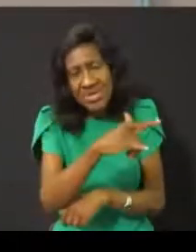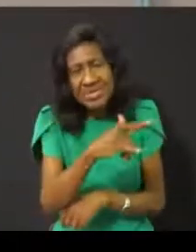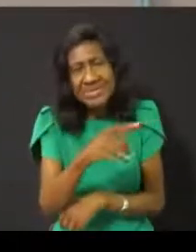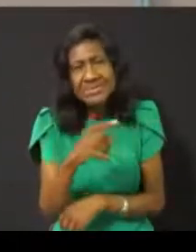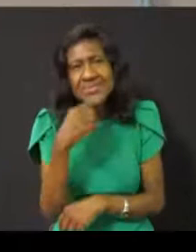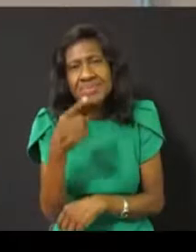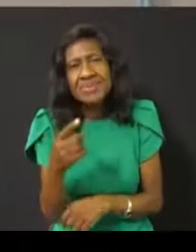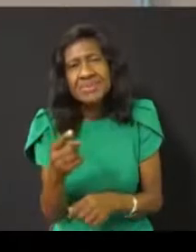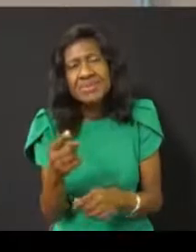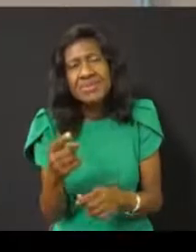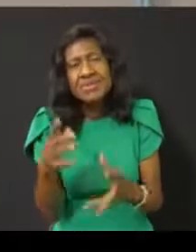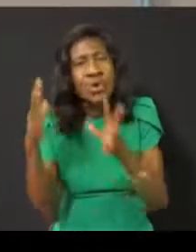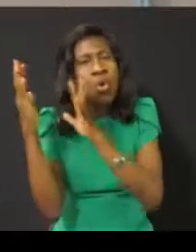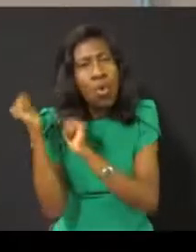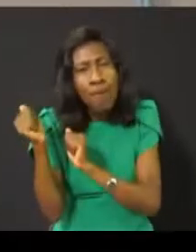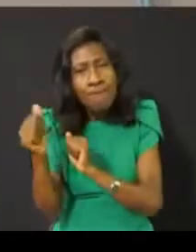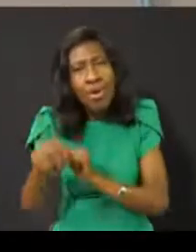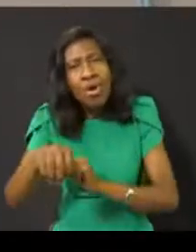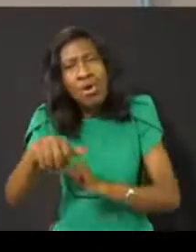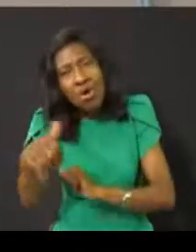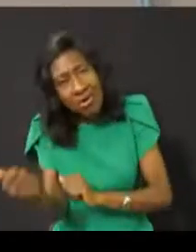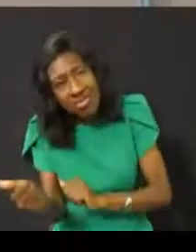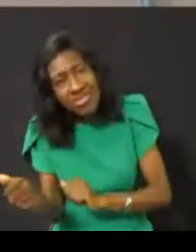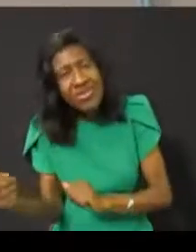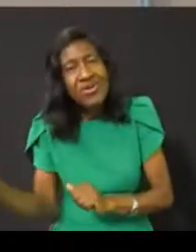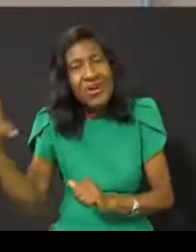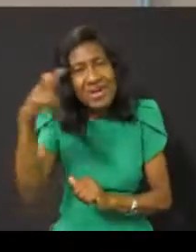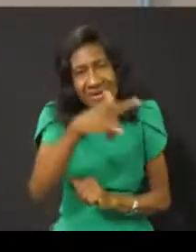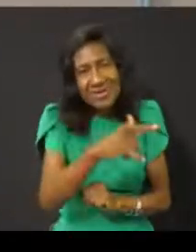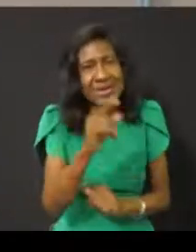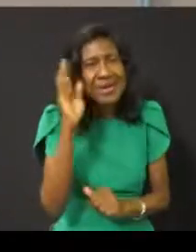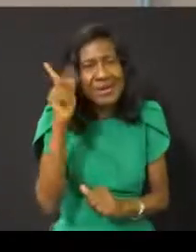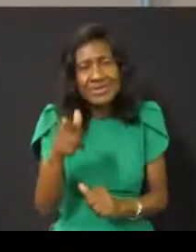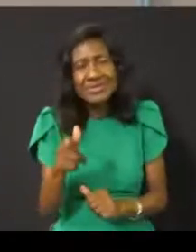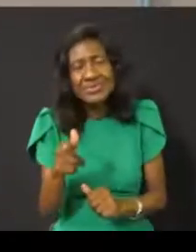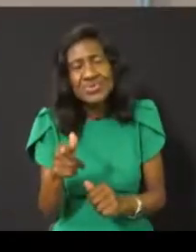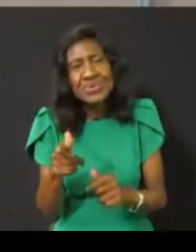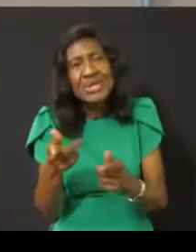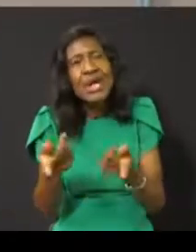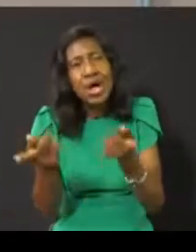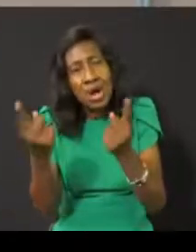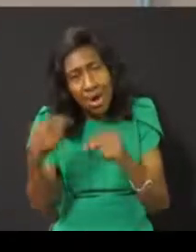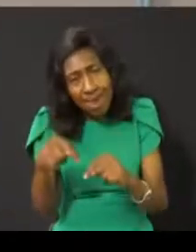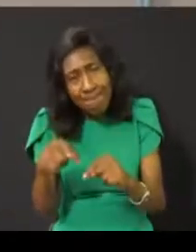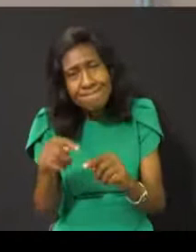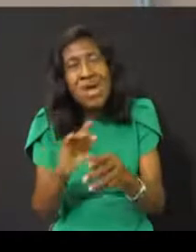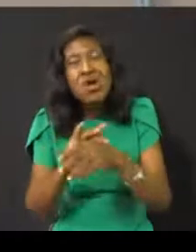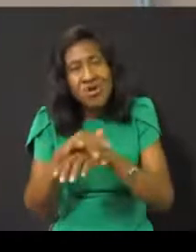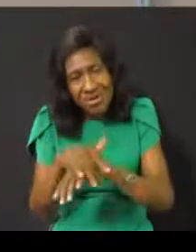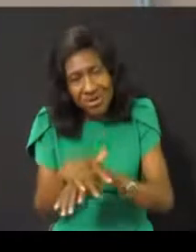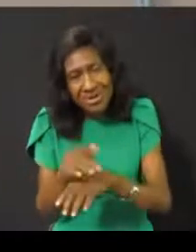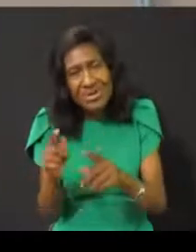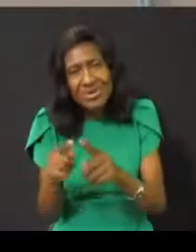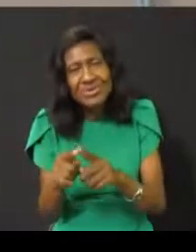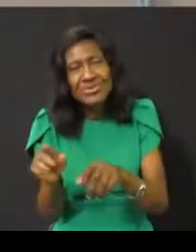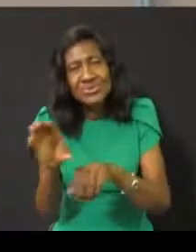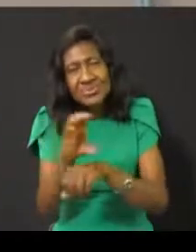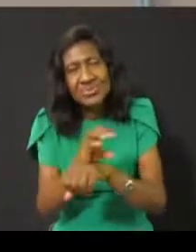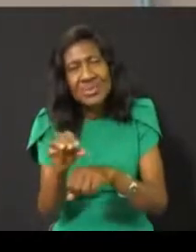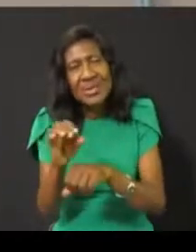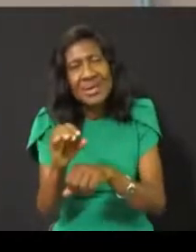the other international carriers will consider bringing all their return dates forward in line with the government's commitment to